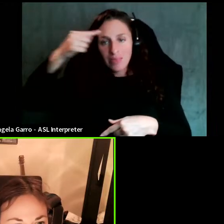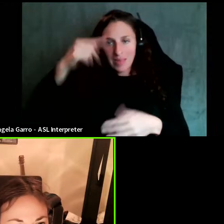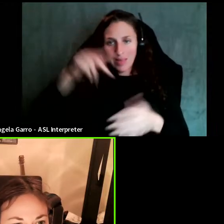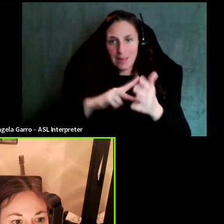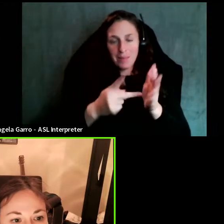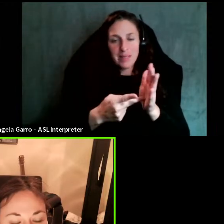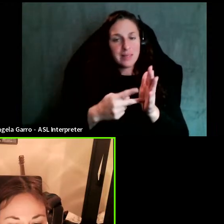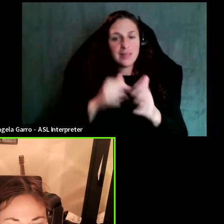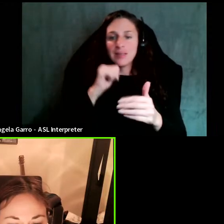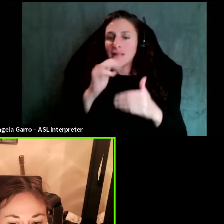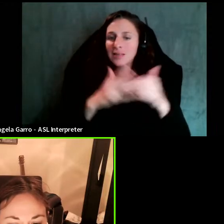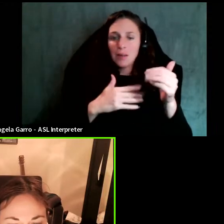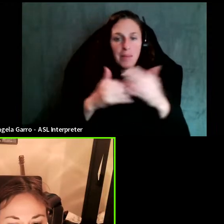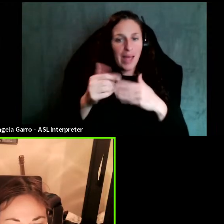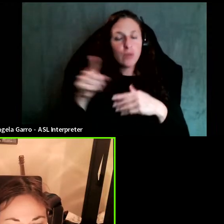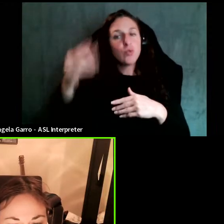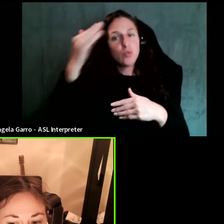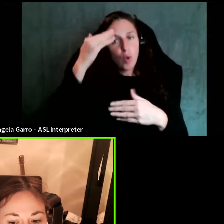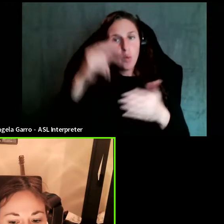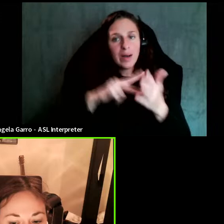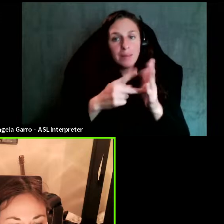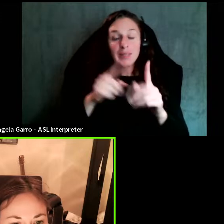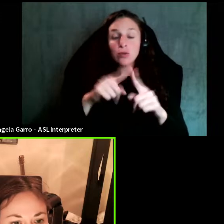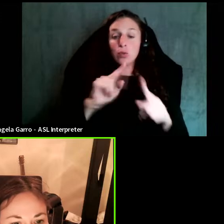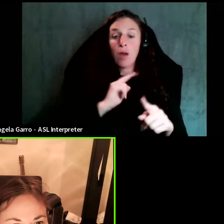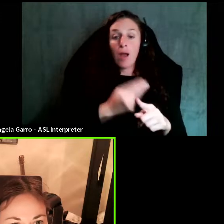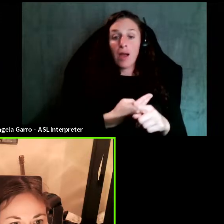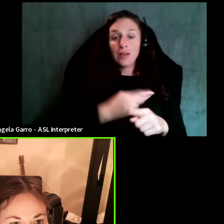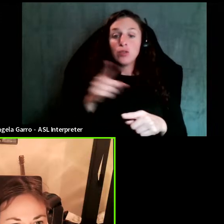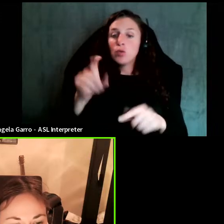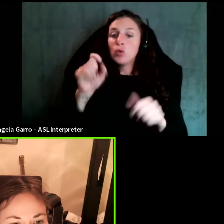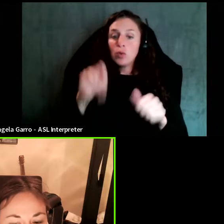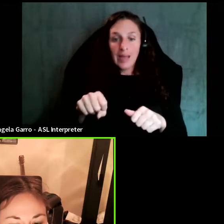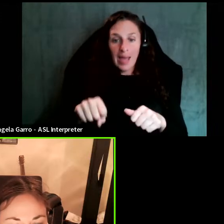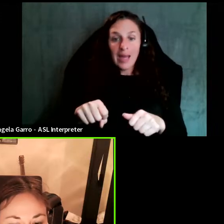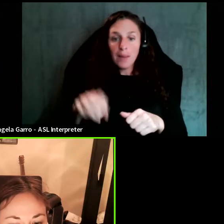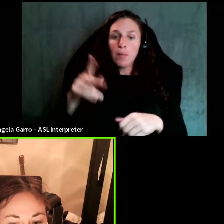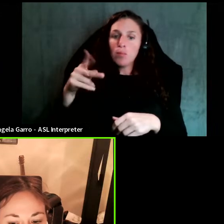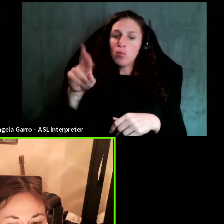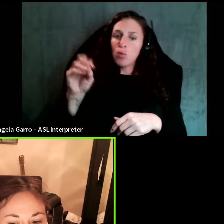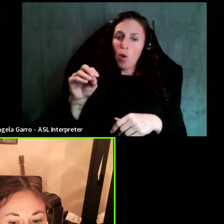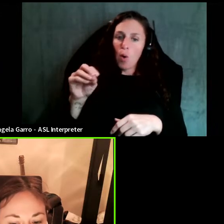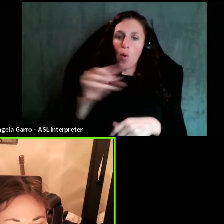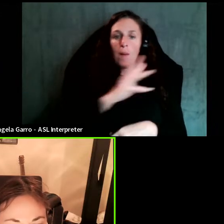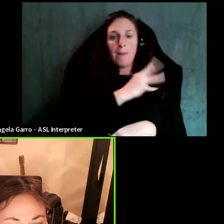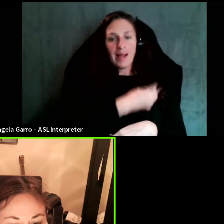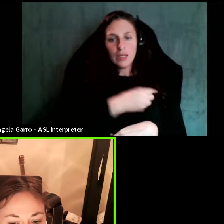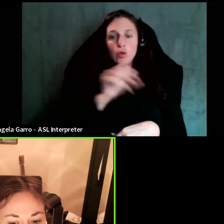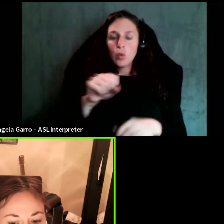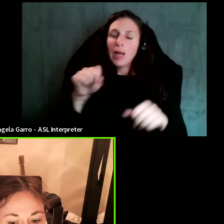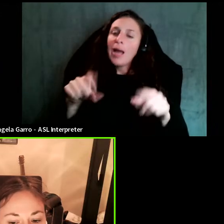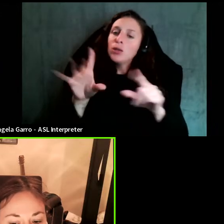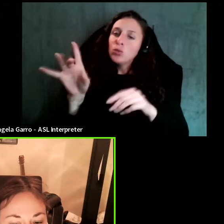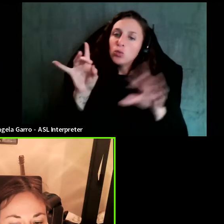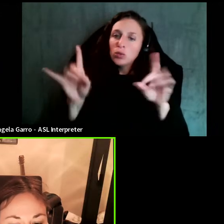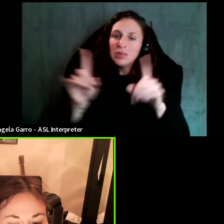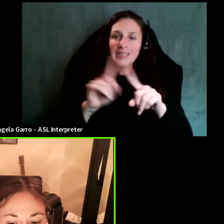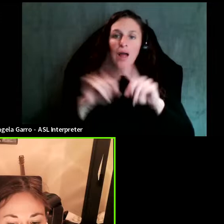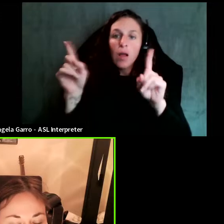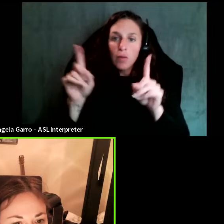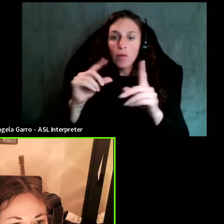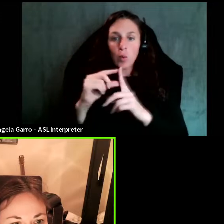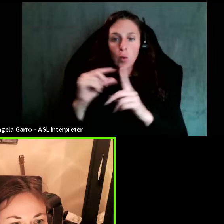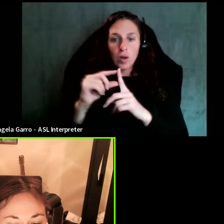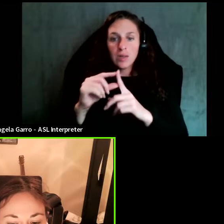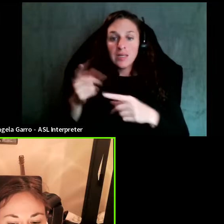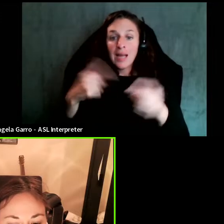doesn't matter. You know what it means to us, and you can be pro-Palestinian and you can choose other words. Coming back to